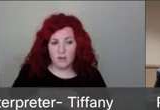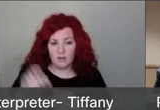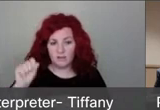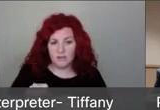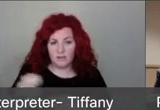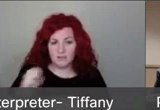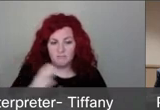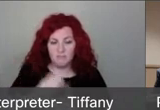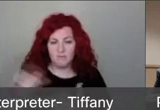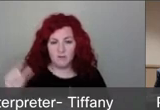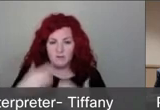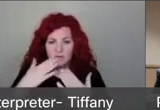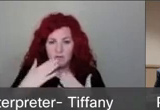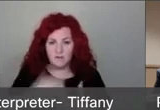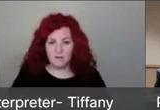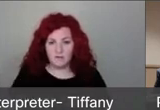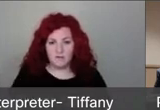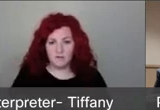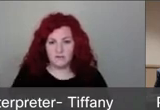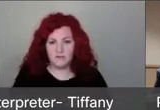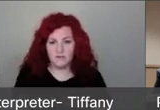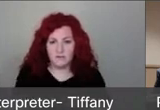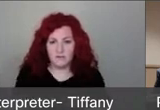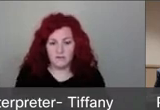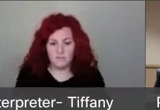of Glendale. Thank you.